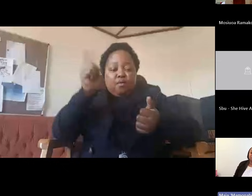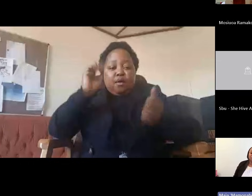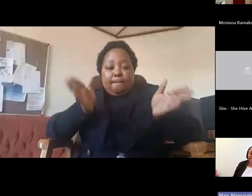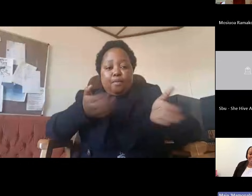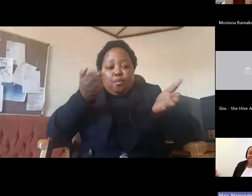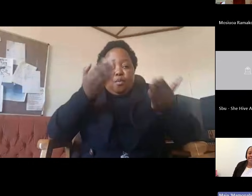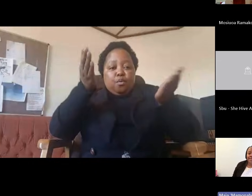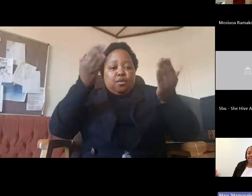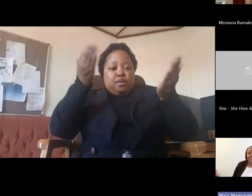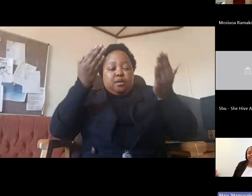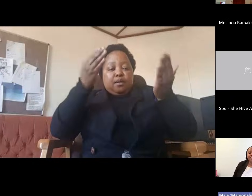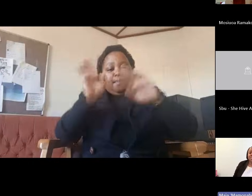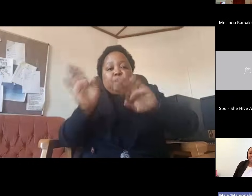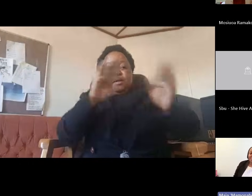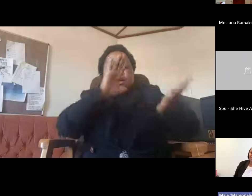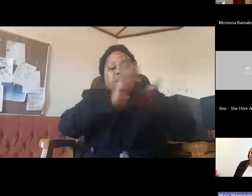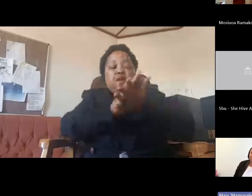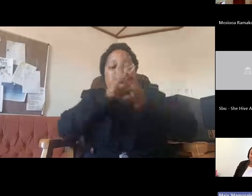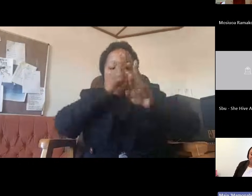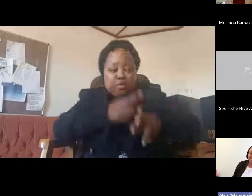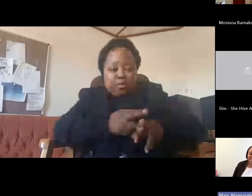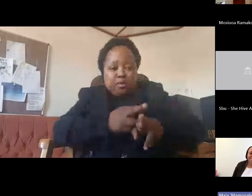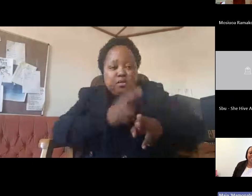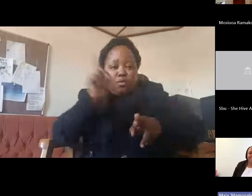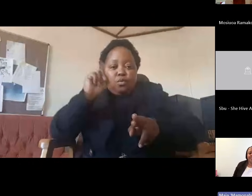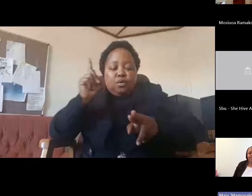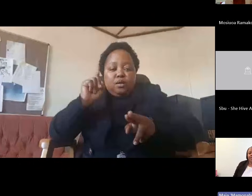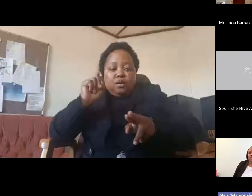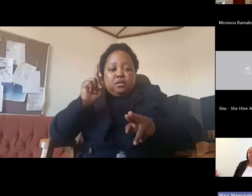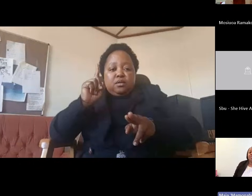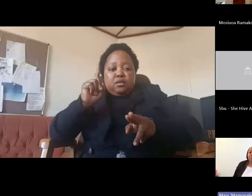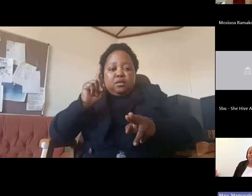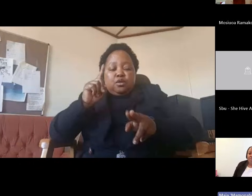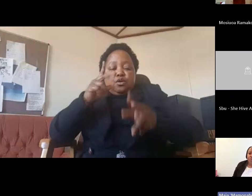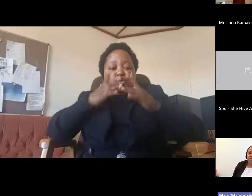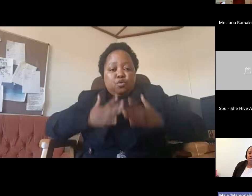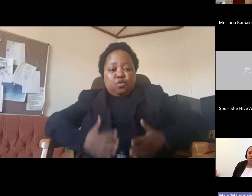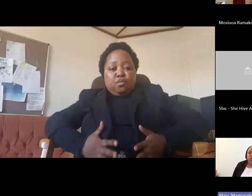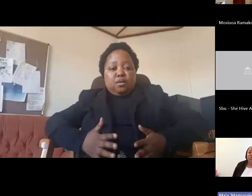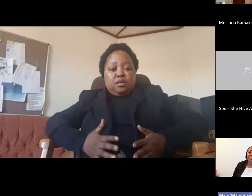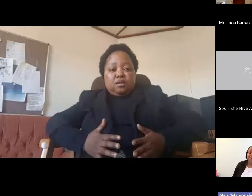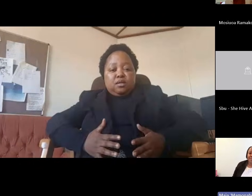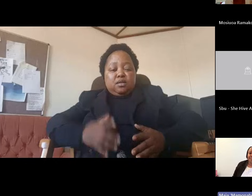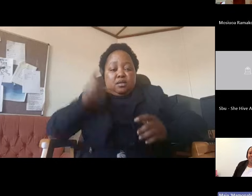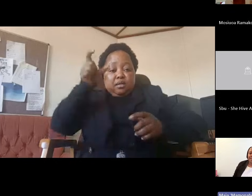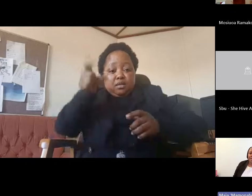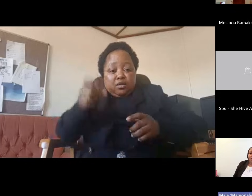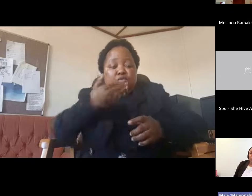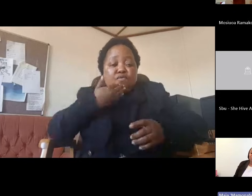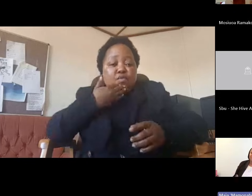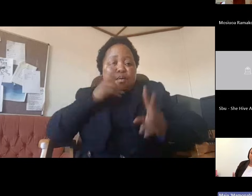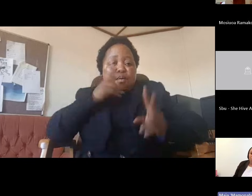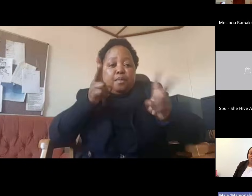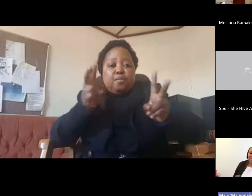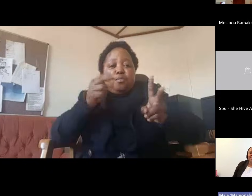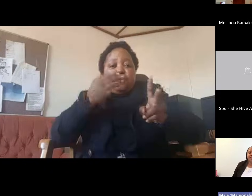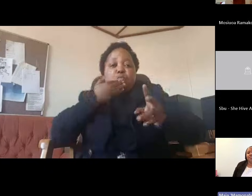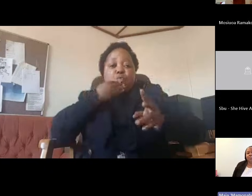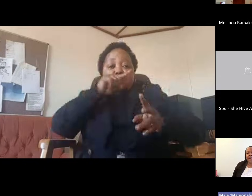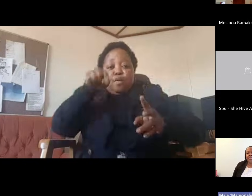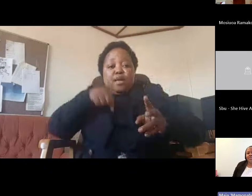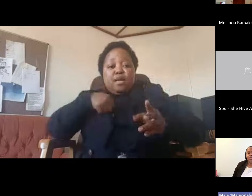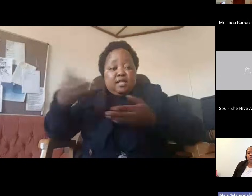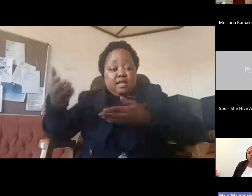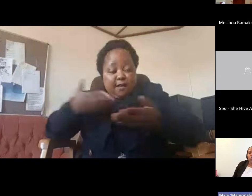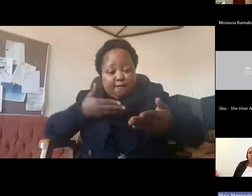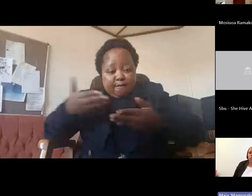protecting, respecting the intrinsic human dignity of the people whom we serve. We must always